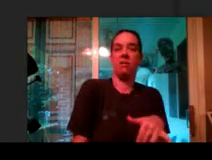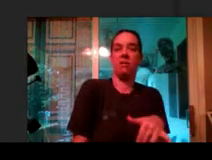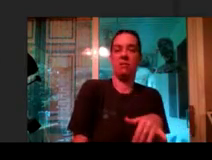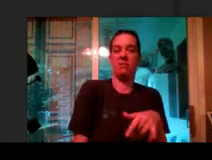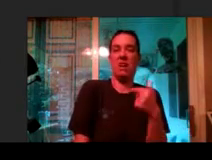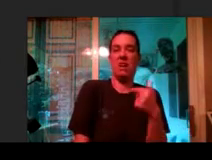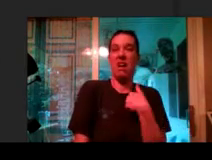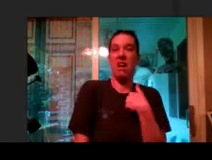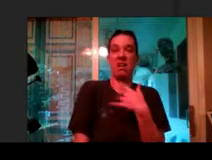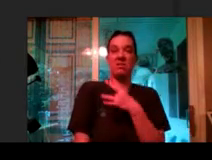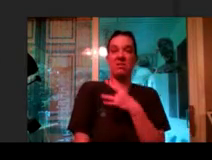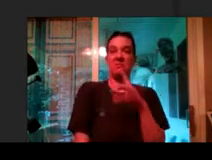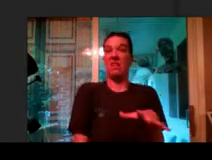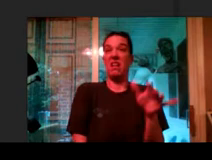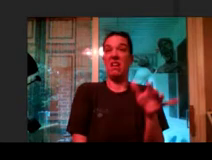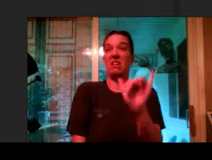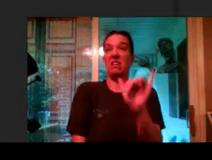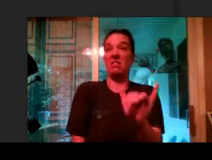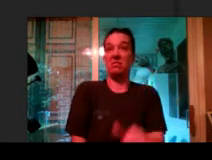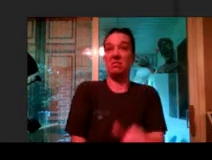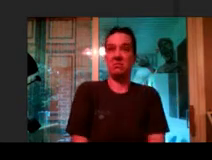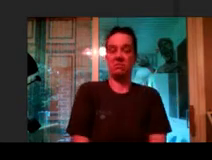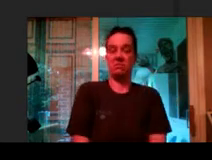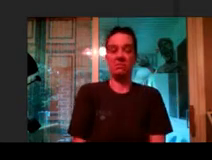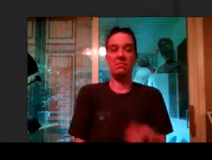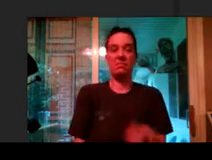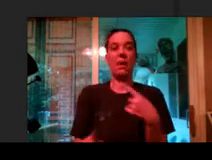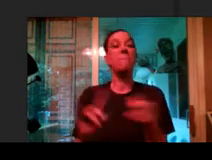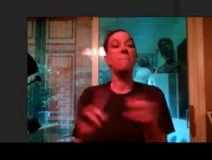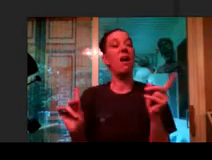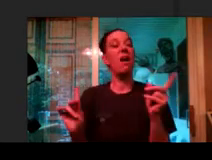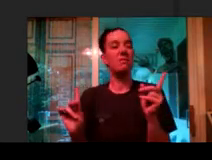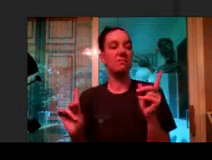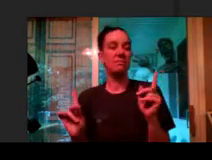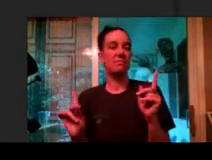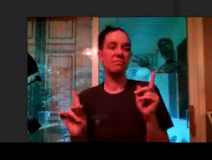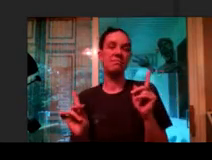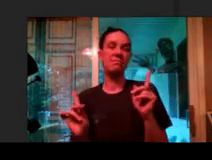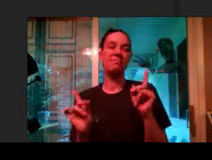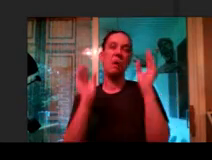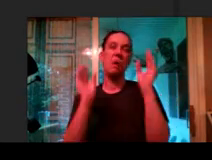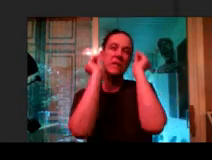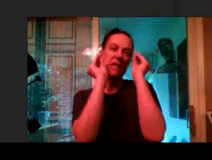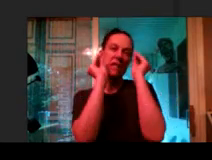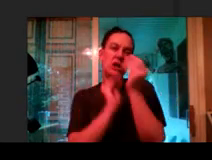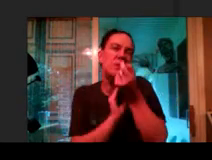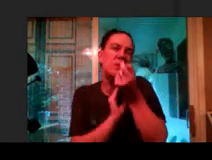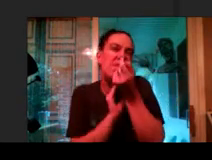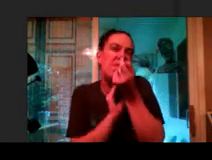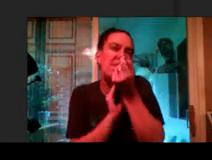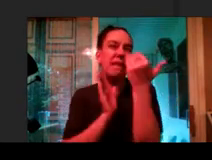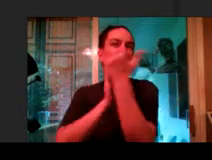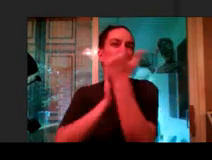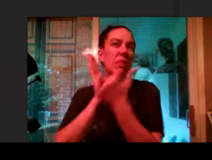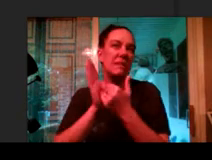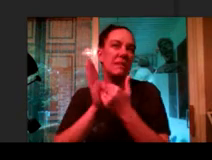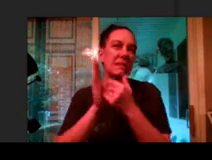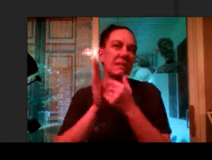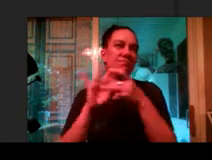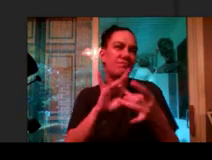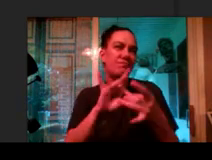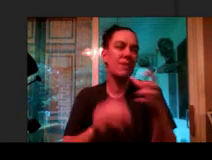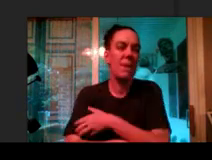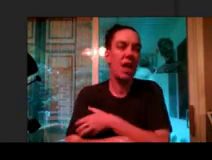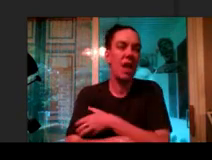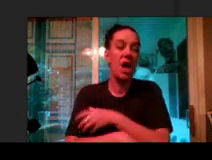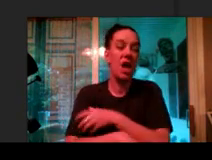like that either. But let me give you a little lesson in power. Josh can take the